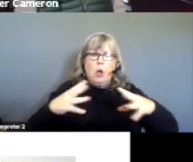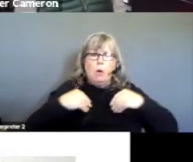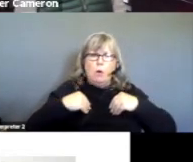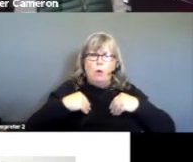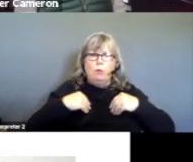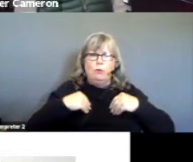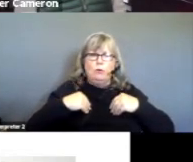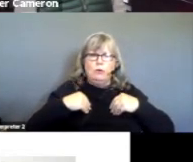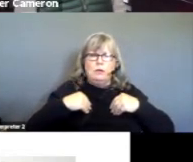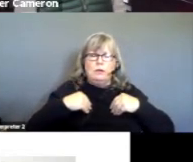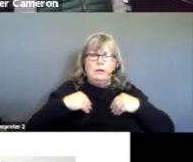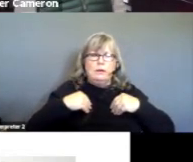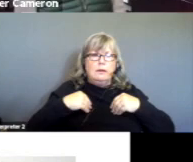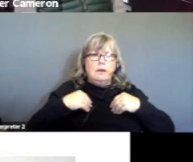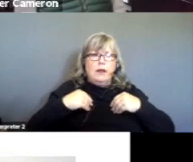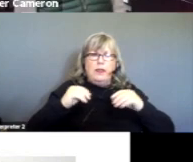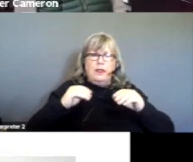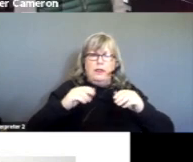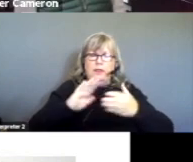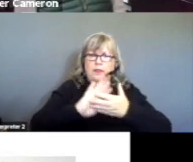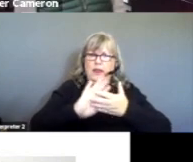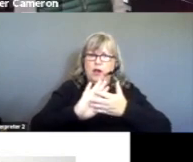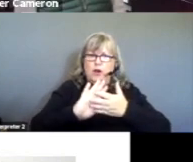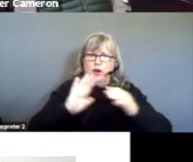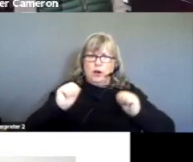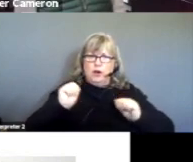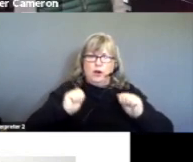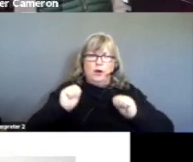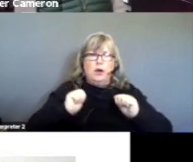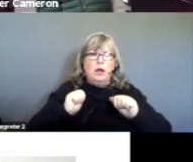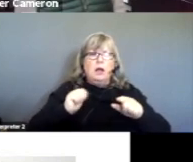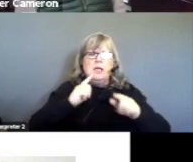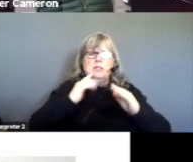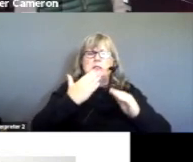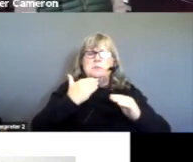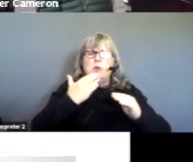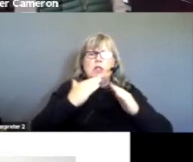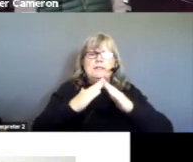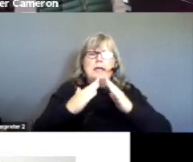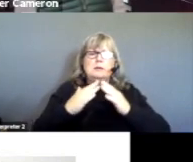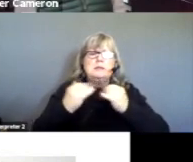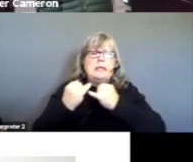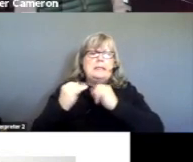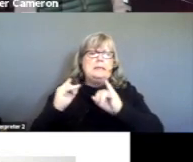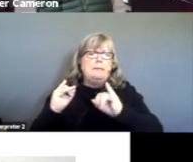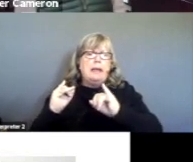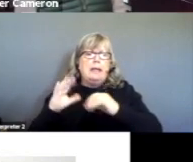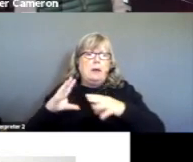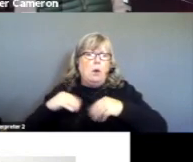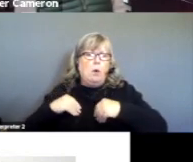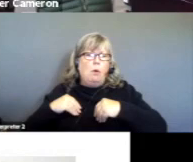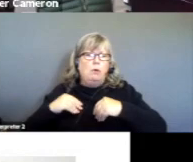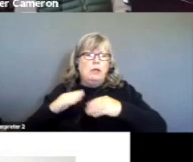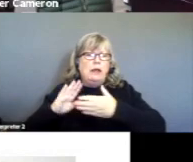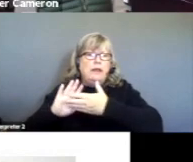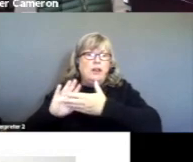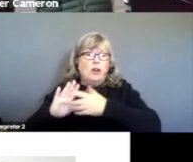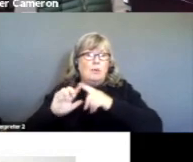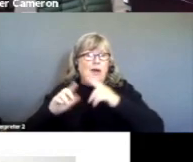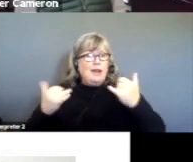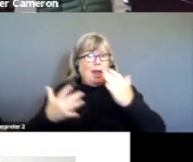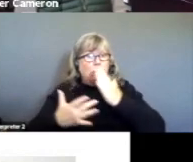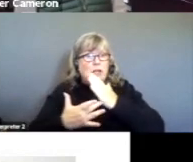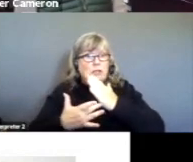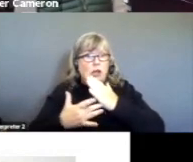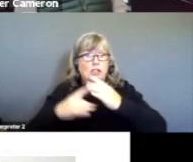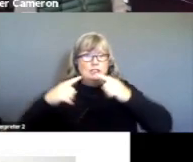towns, there's independent theaters, but because of technology, the transition now has gone from